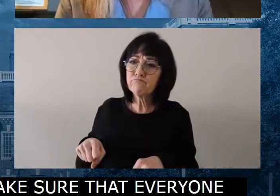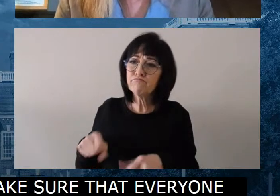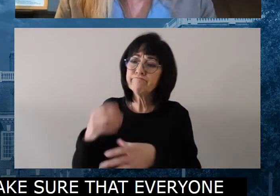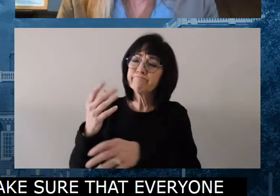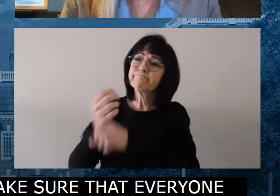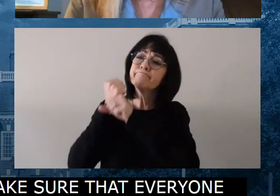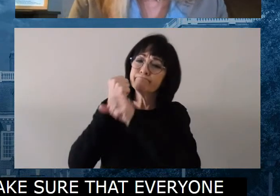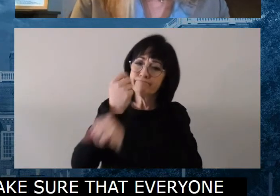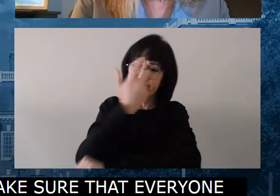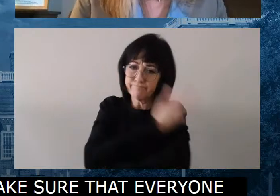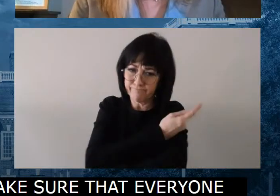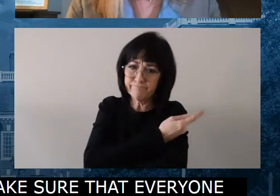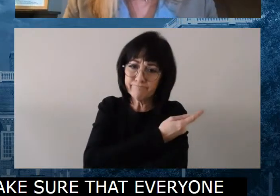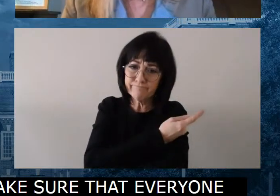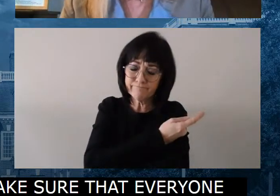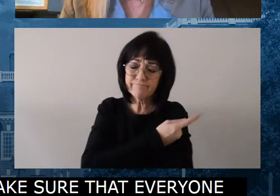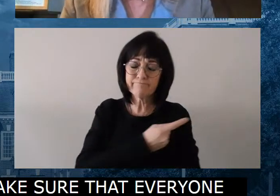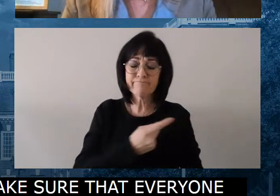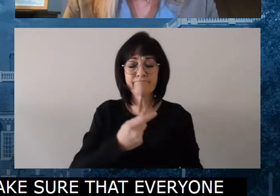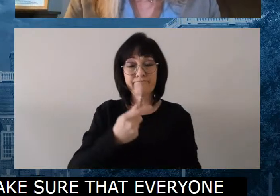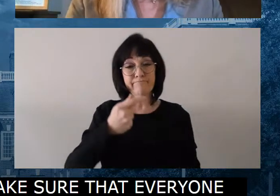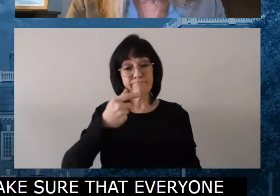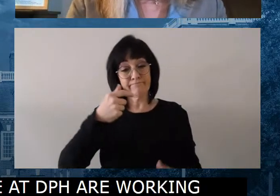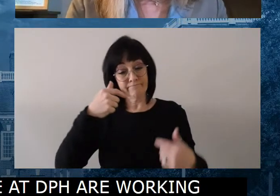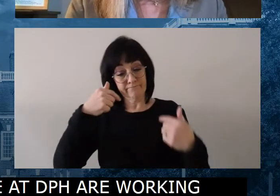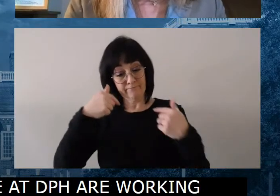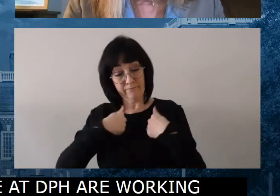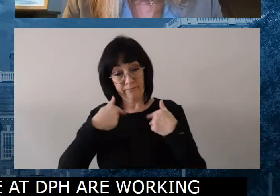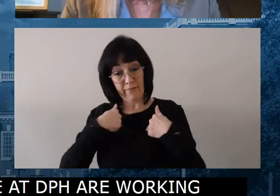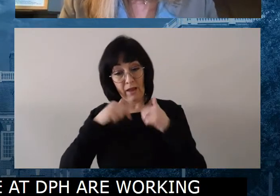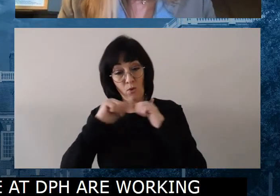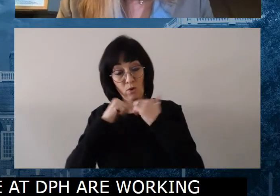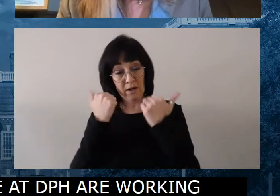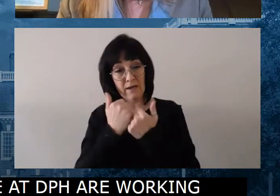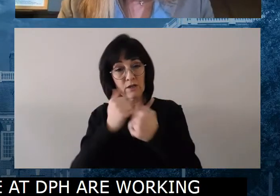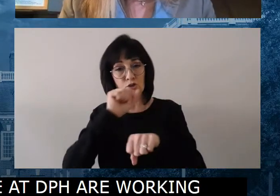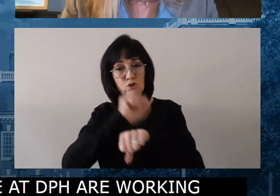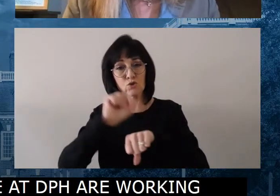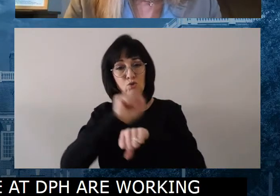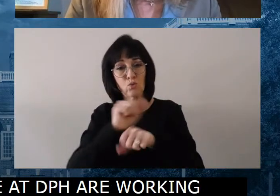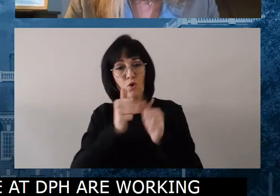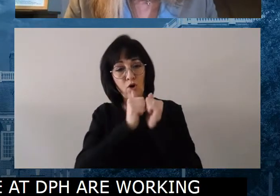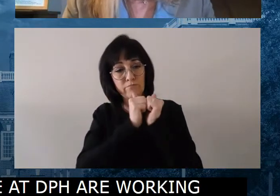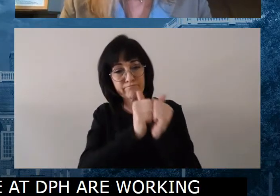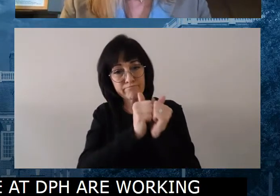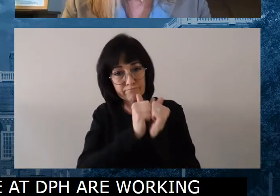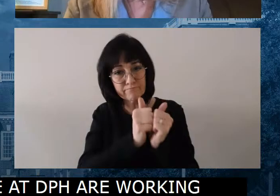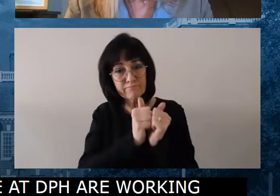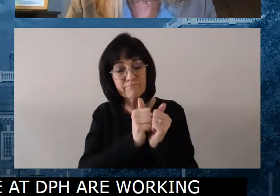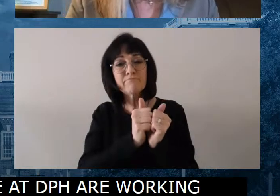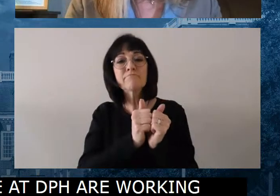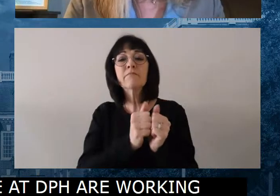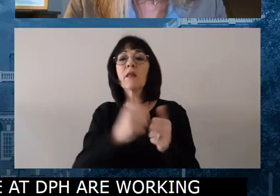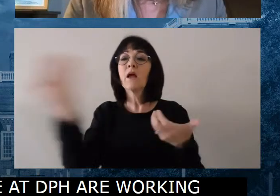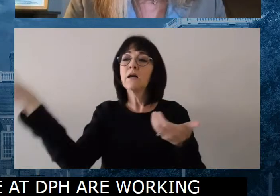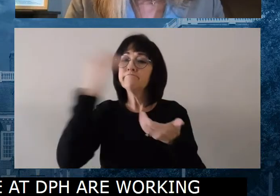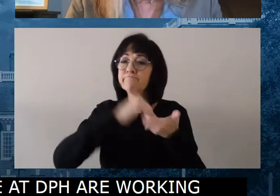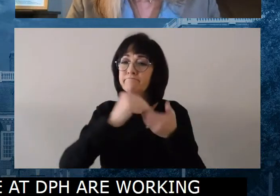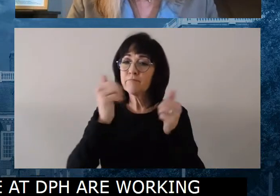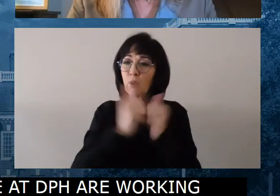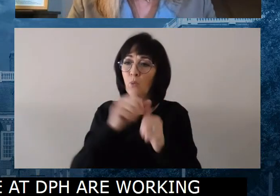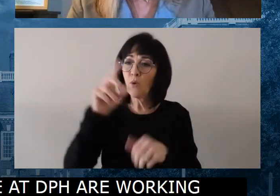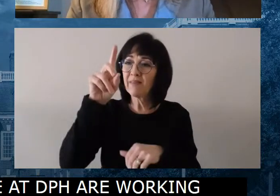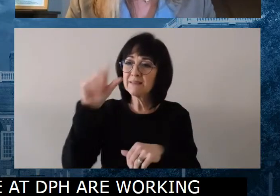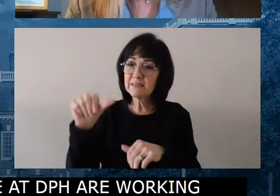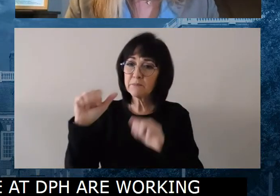our other colleagues to make sure that there are pathways for people getting vaccinated in our disability community, especially